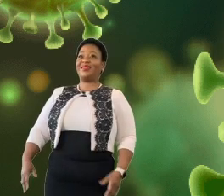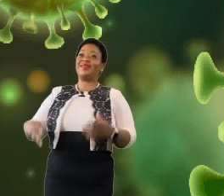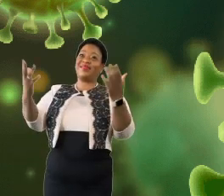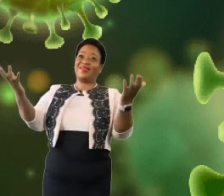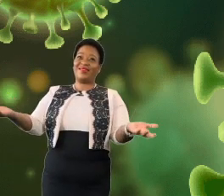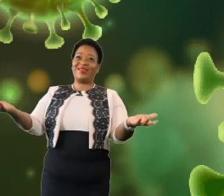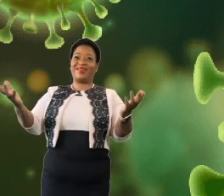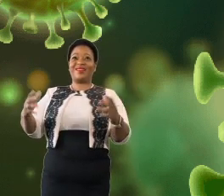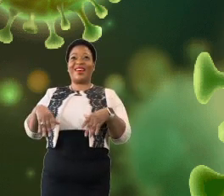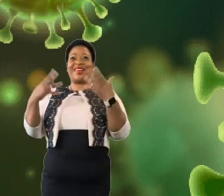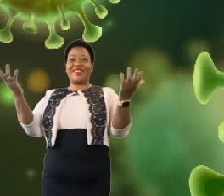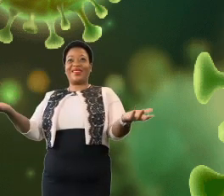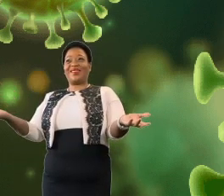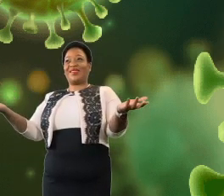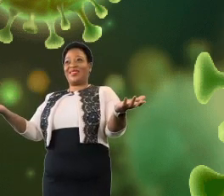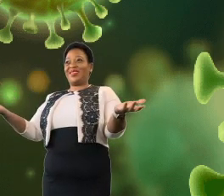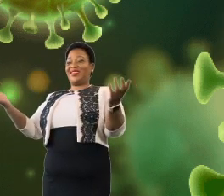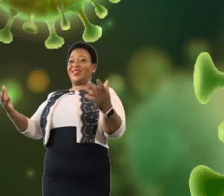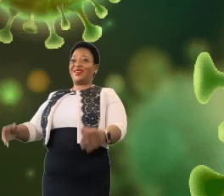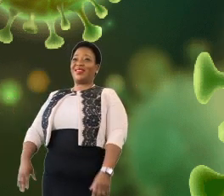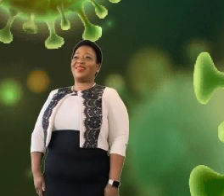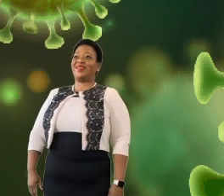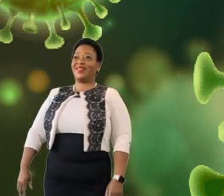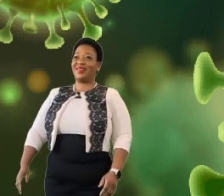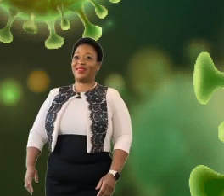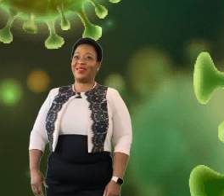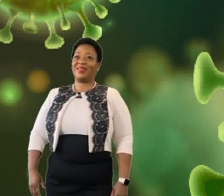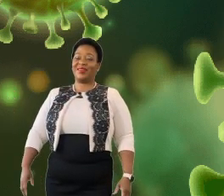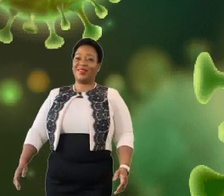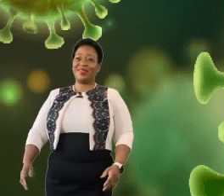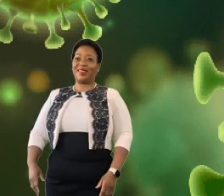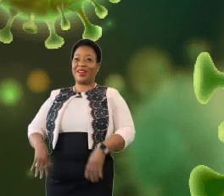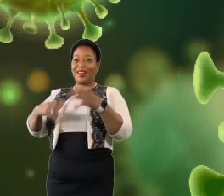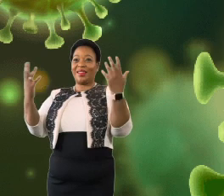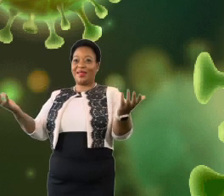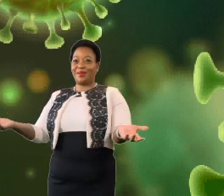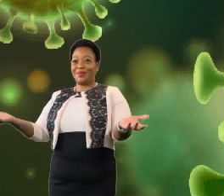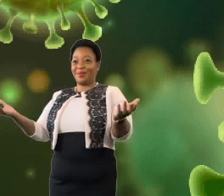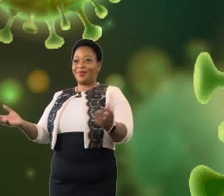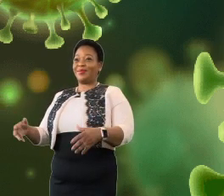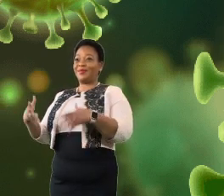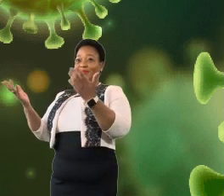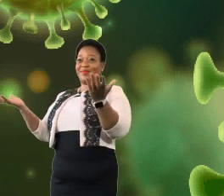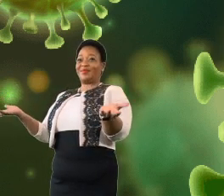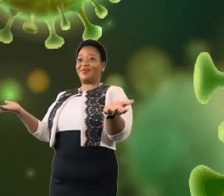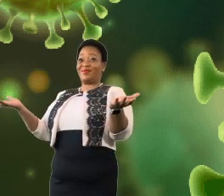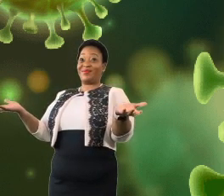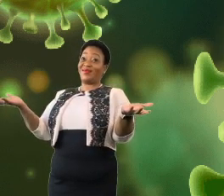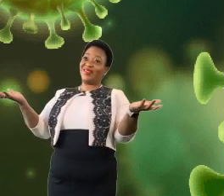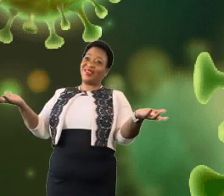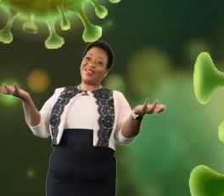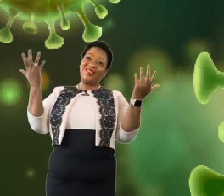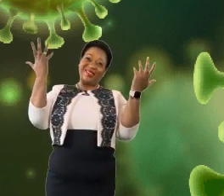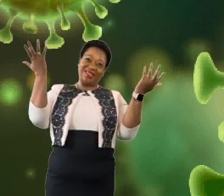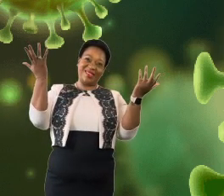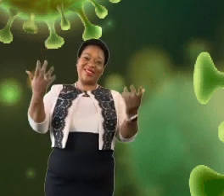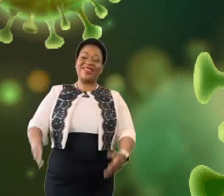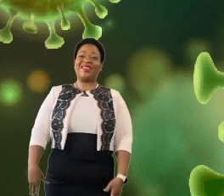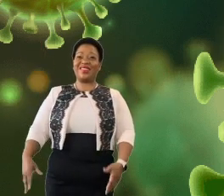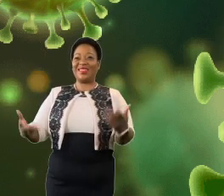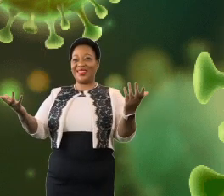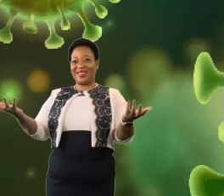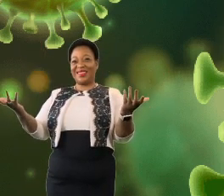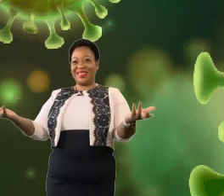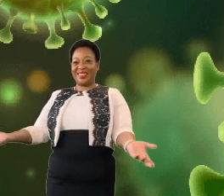which ones of the projects we're going to tend to first, where the biggest impact is going to be, and where we could make the